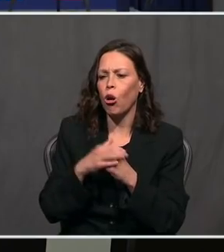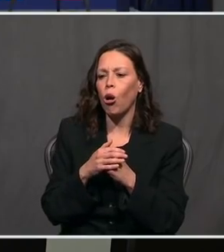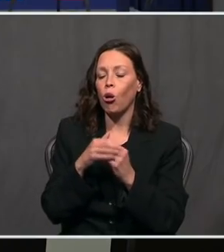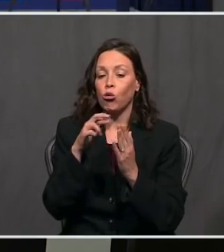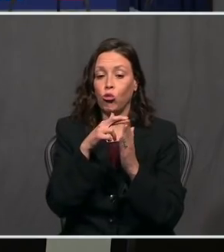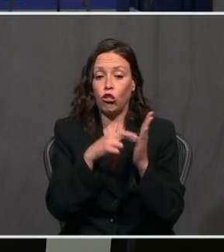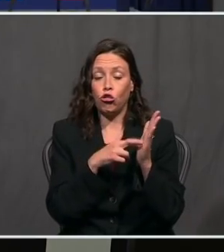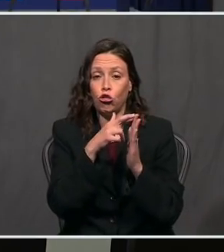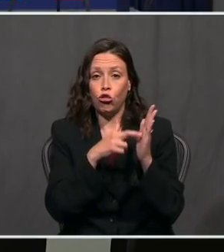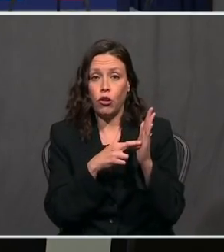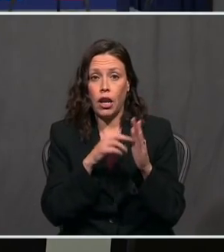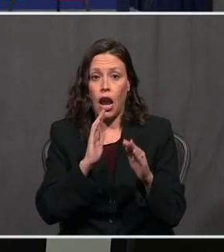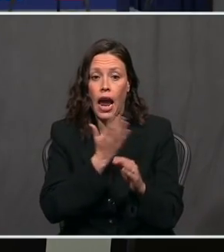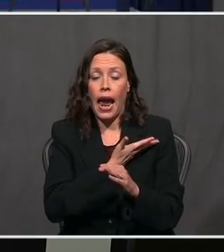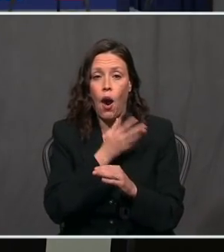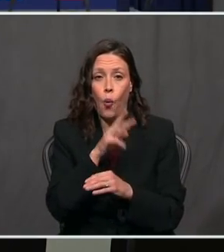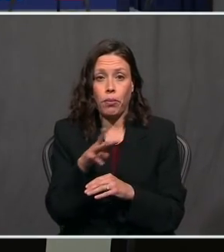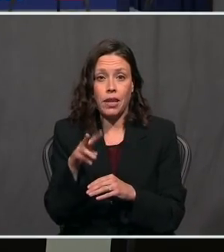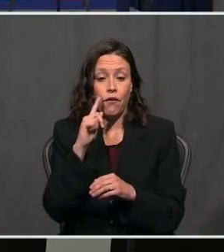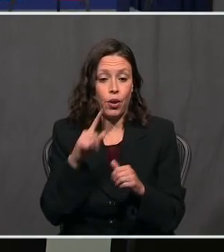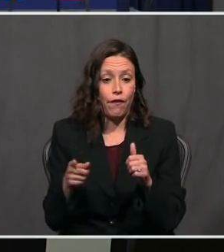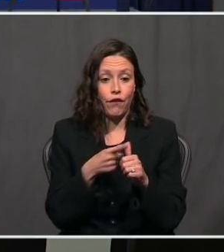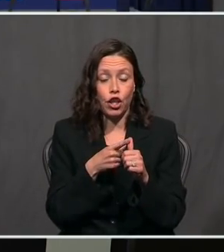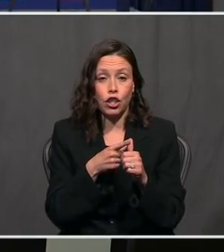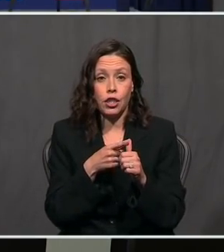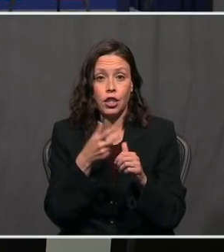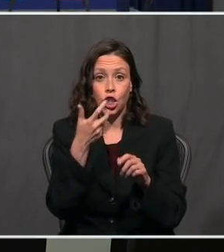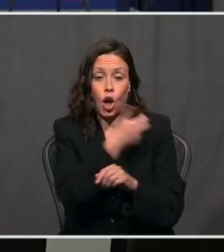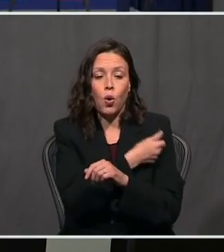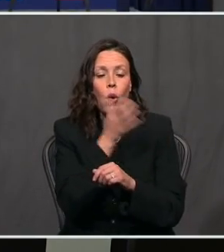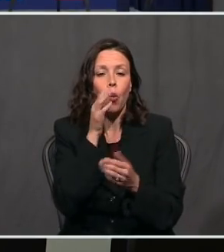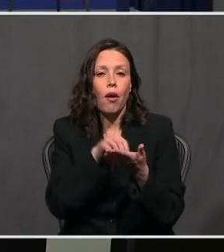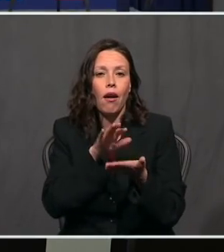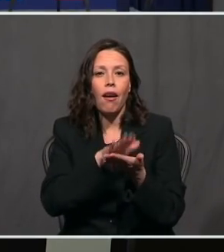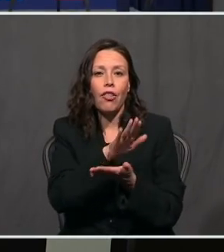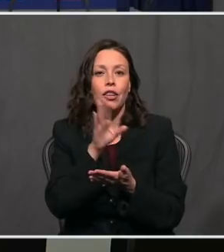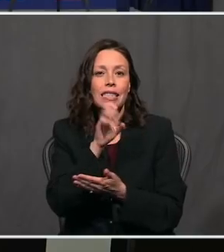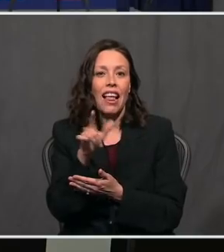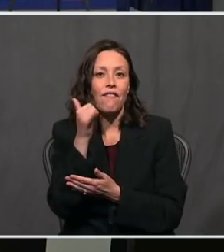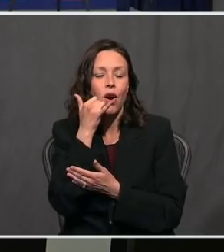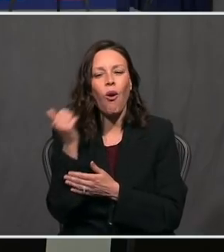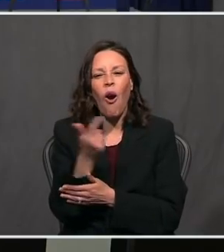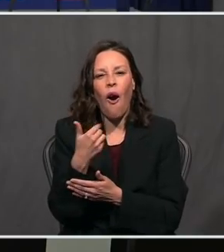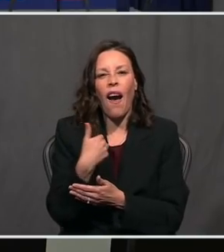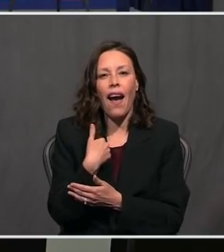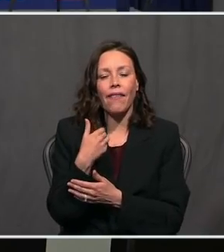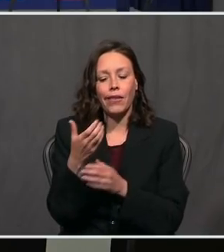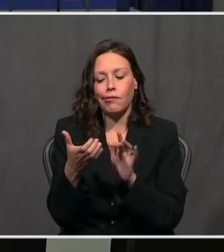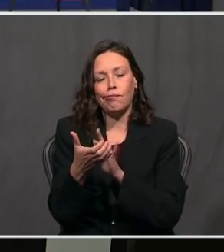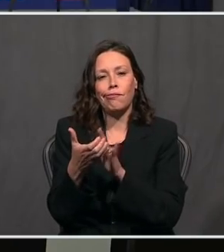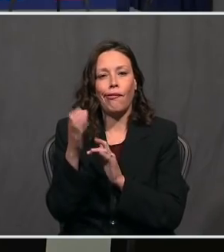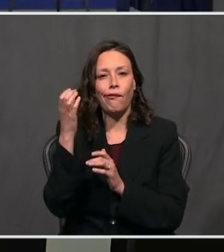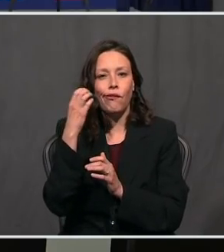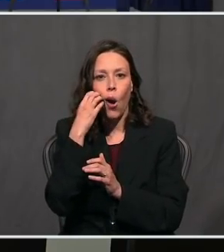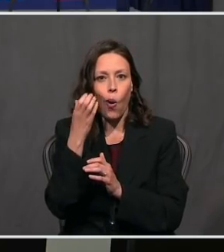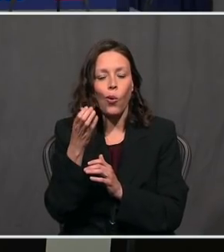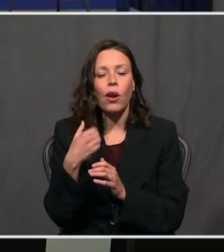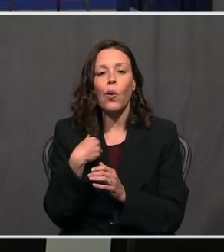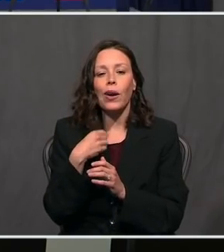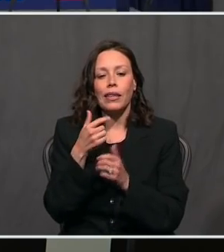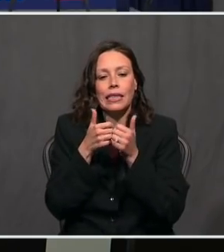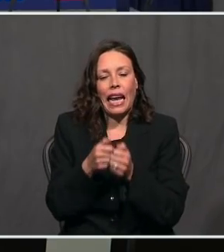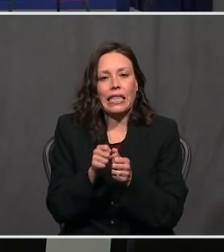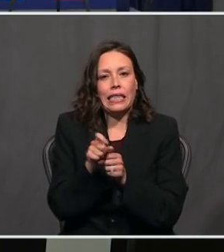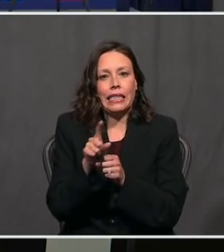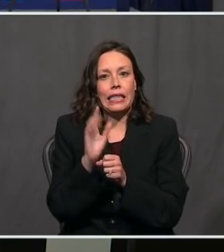registering on our digital site for the first dose, we'll get their cell phone numbers. I mean, just about everybody has a cell phone. And we find that texting